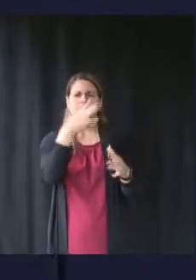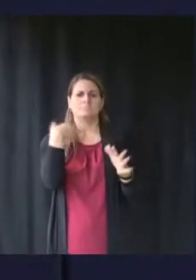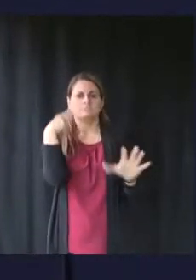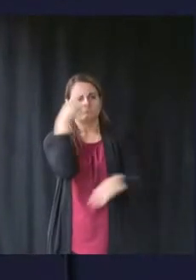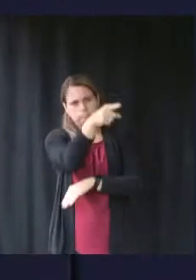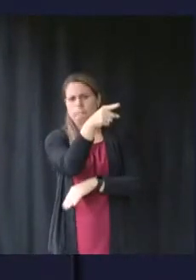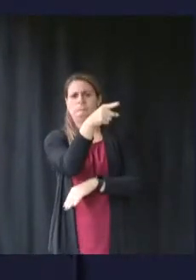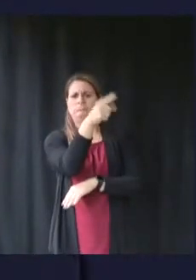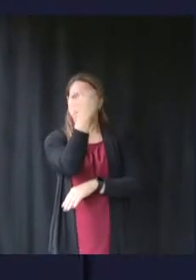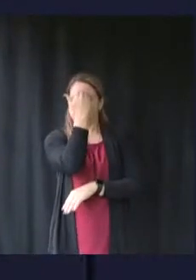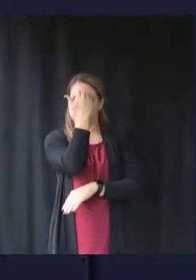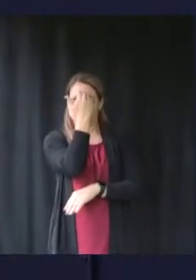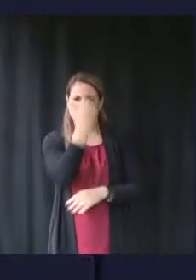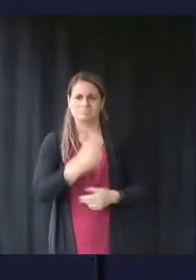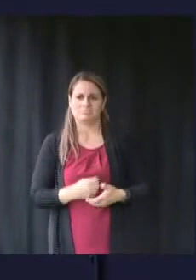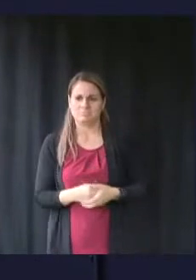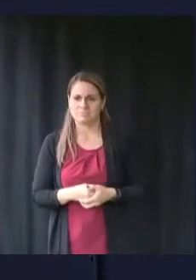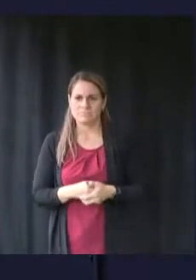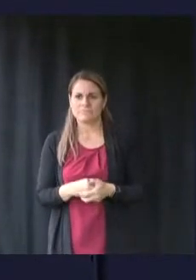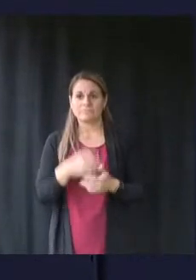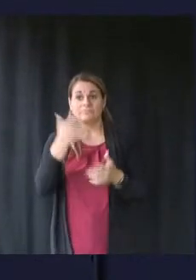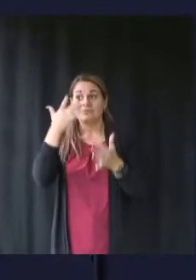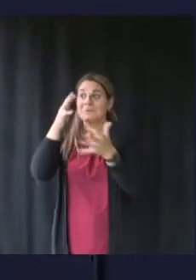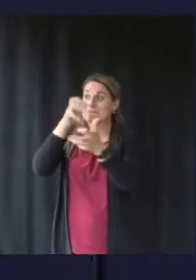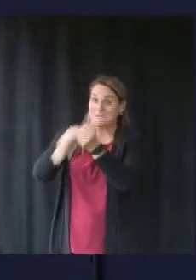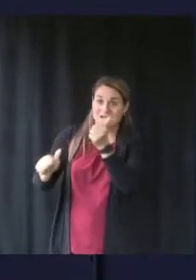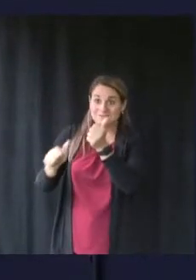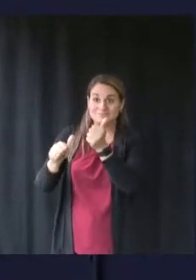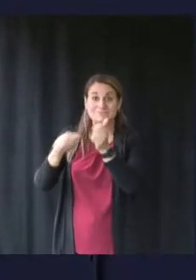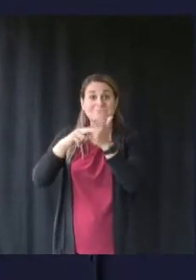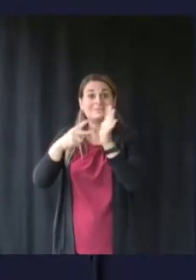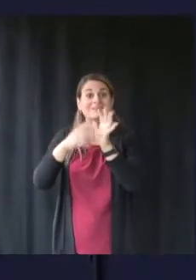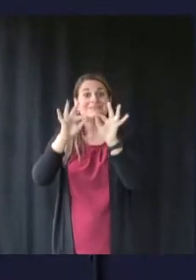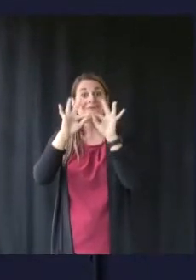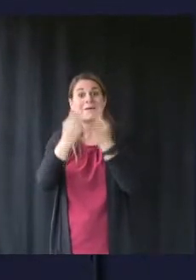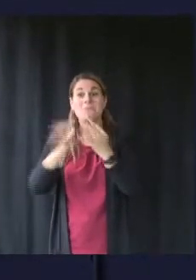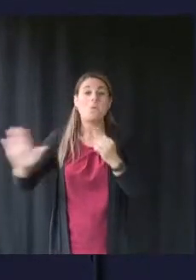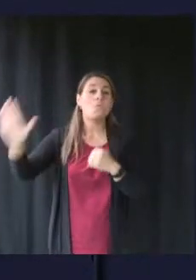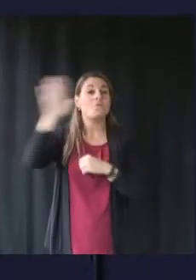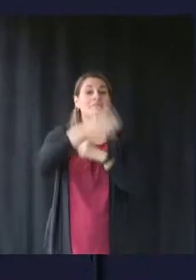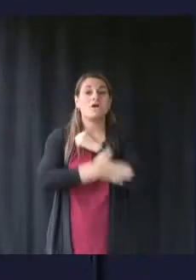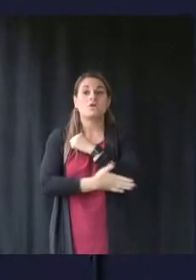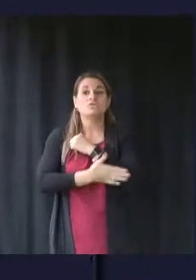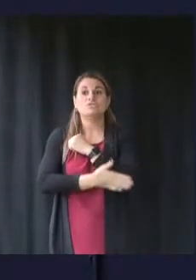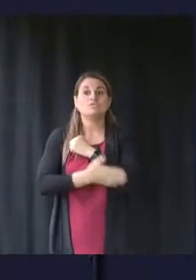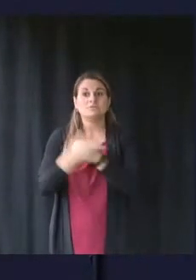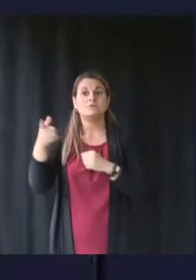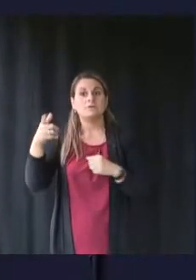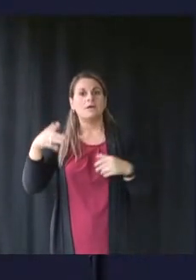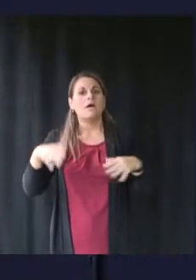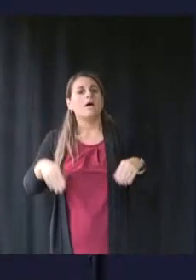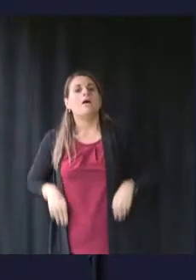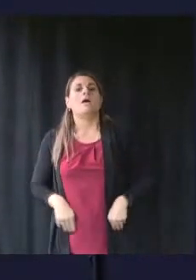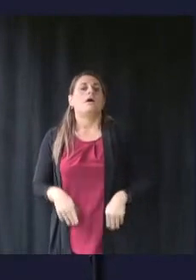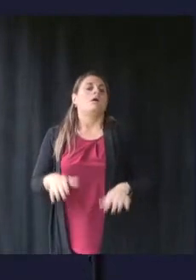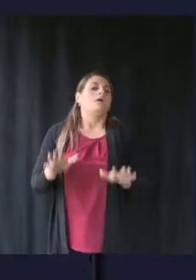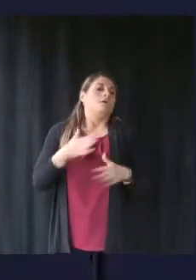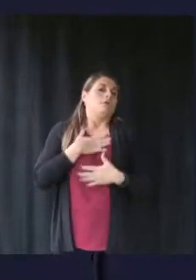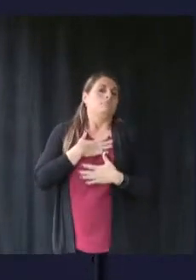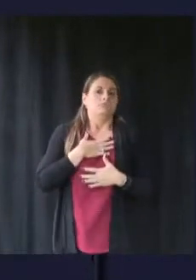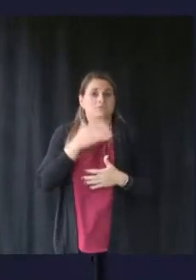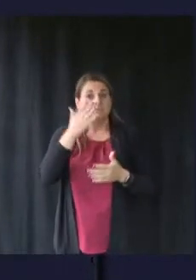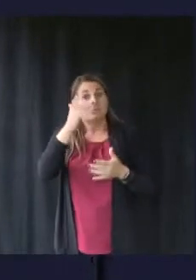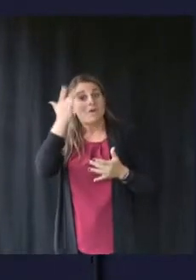of families all across this country, even as we speak. It's how we're going to cut child poverty in this country. And we've already cut